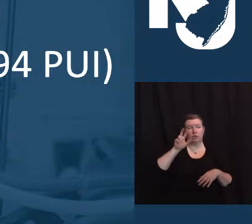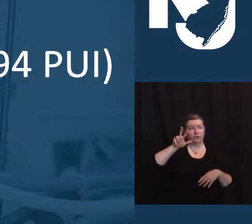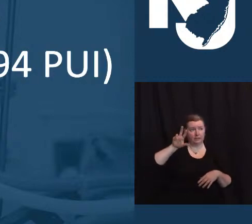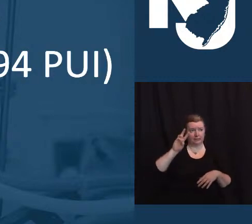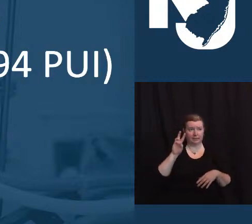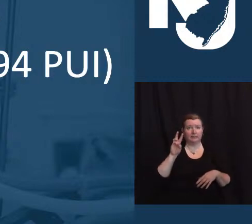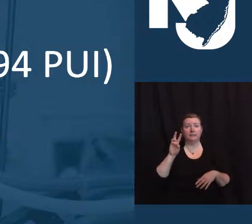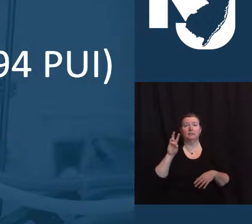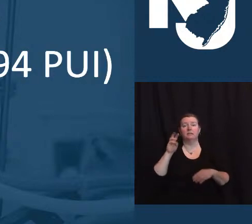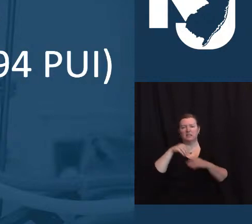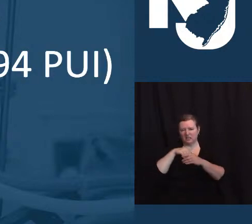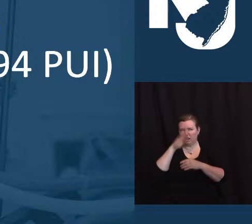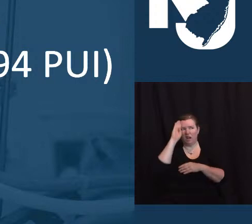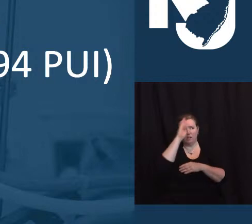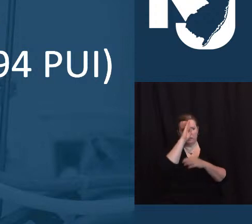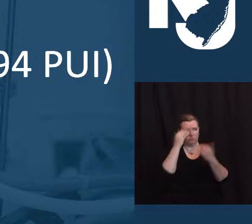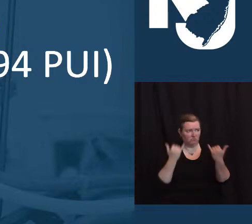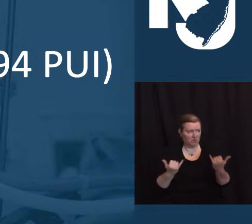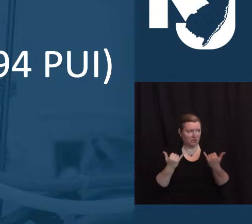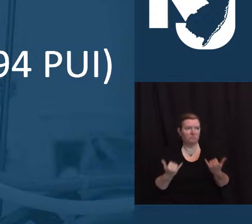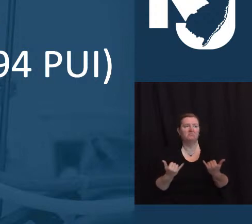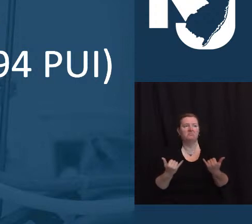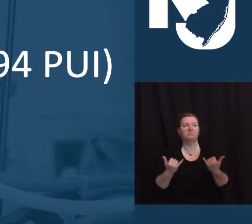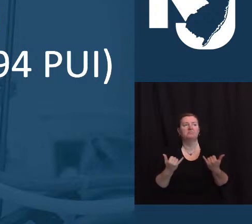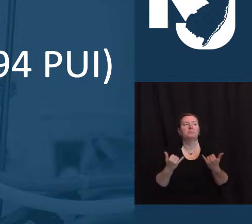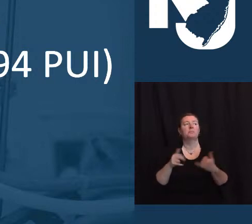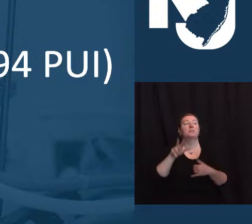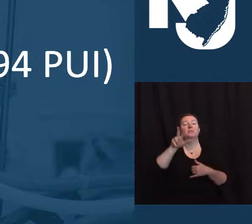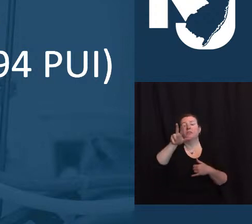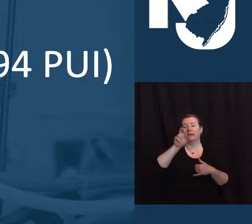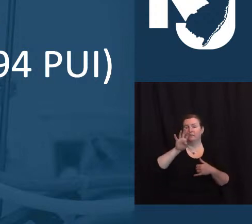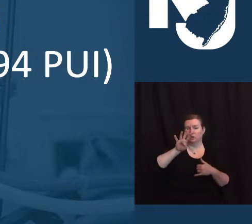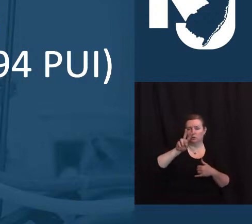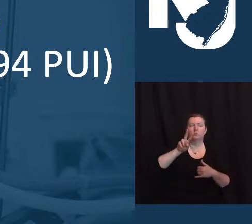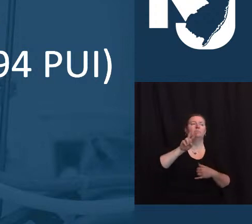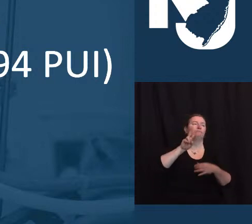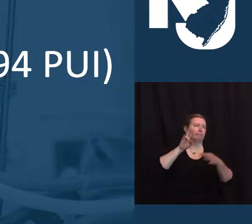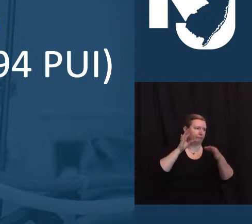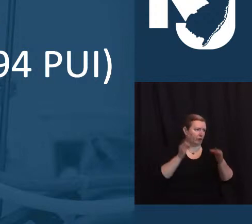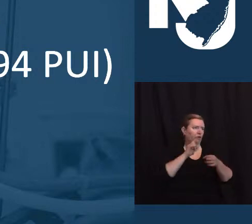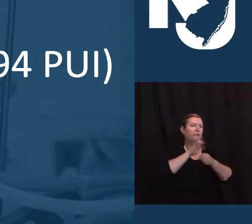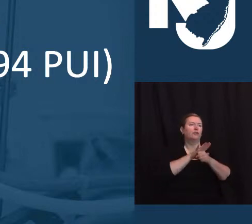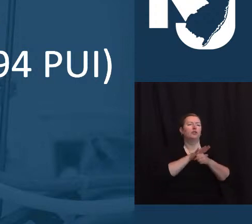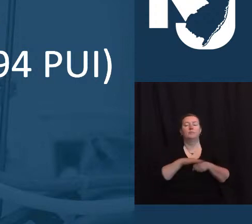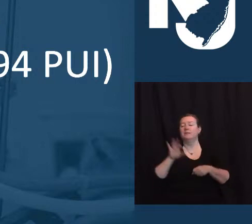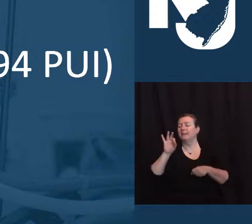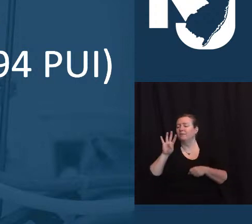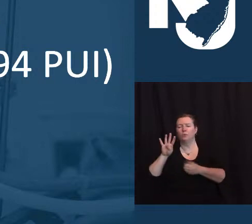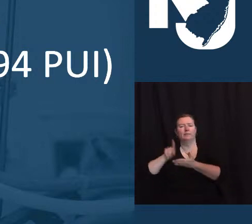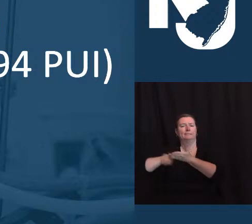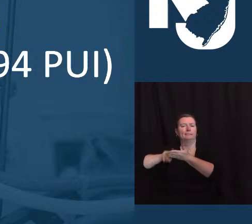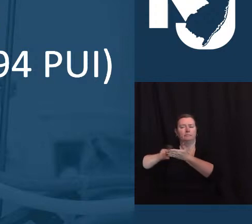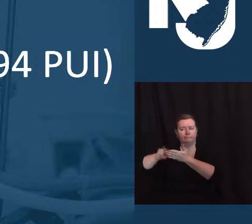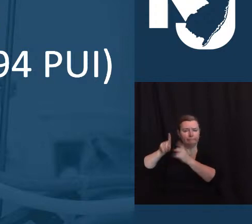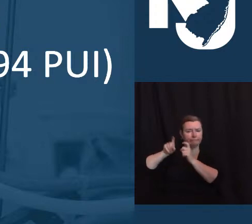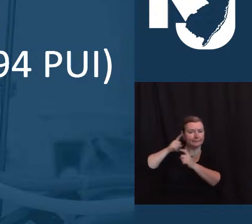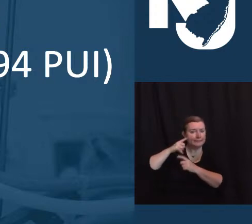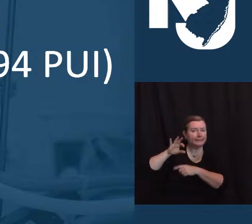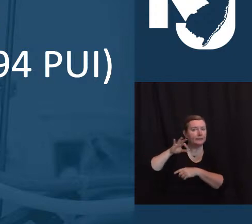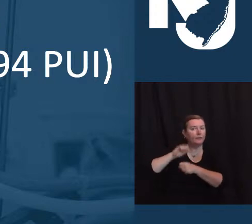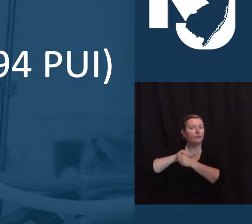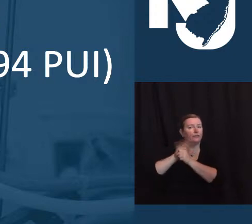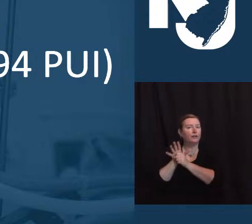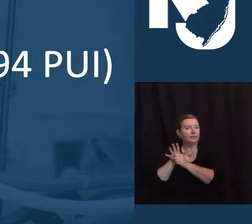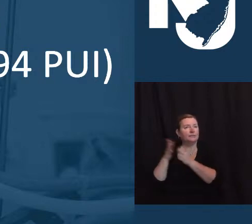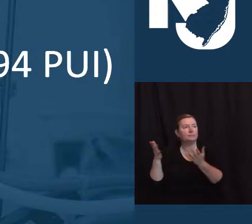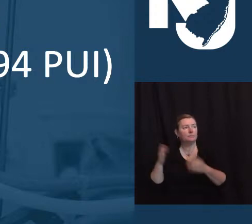patients hospitalized. By the way, you can see the breakdown between confirmed and persons under investigation. Our statewide ICU